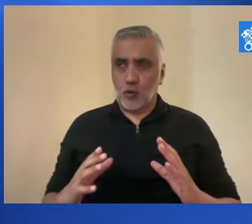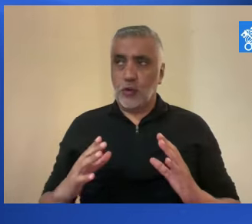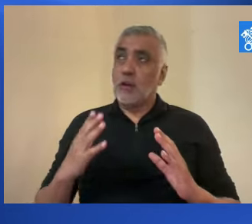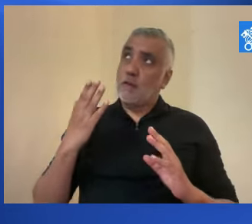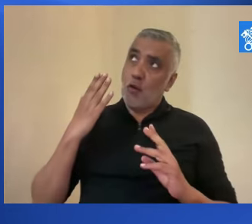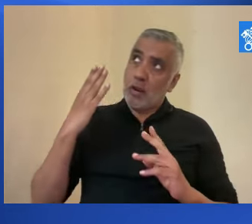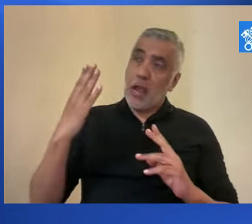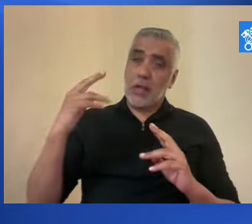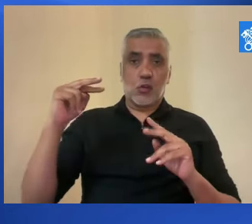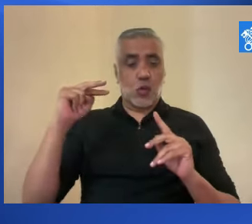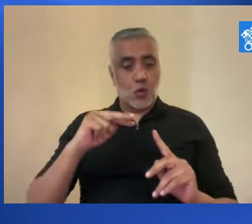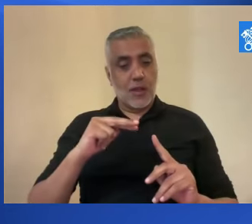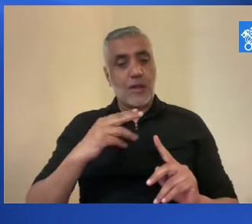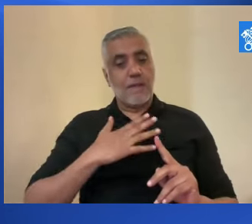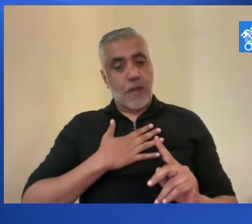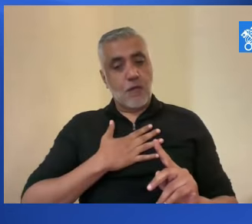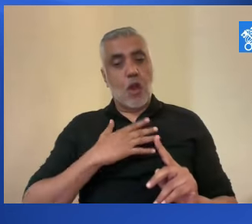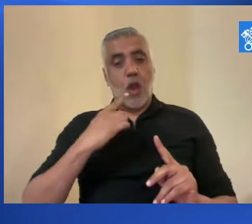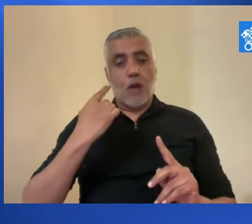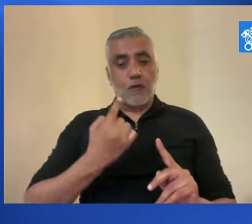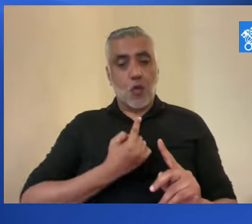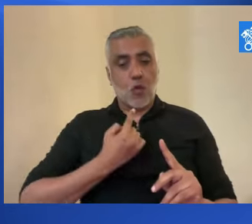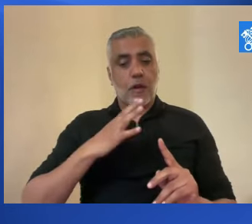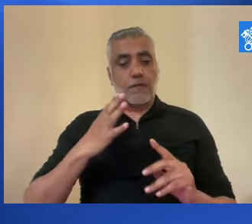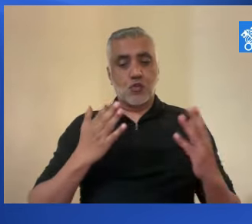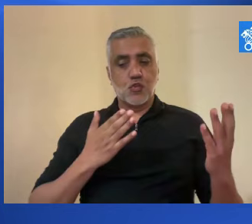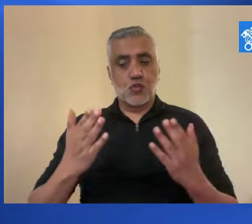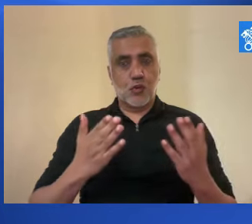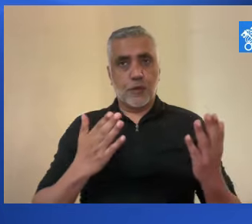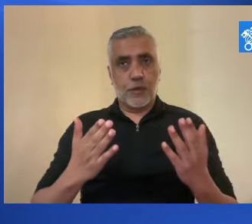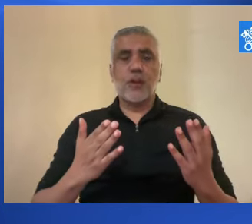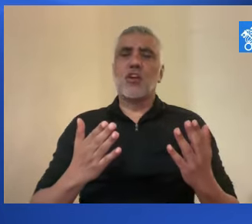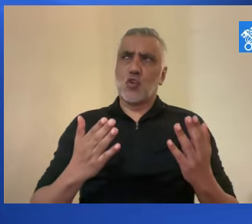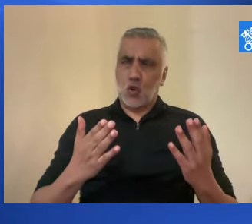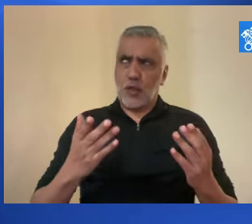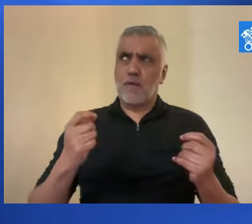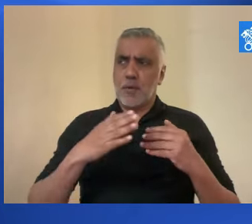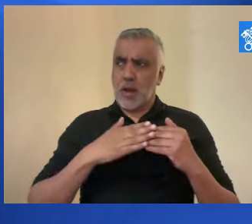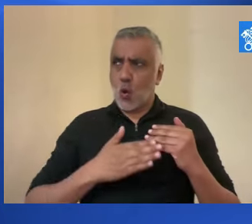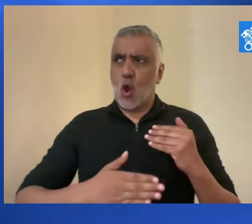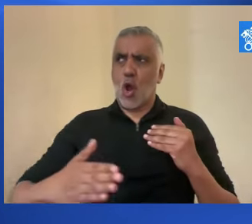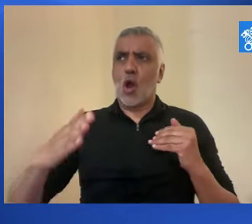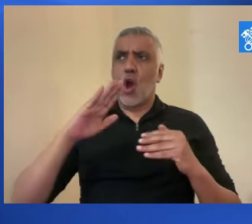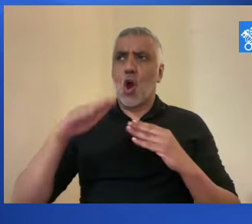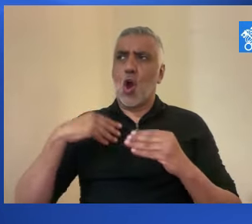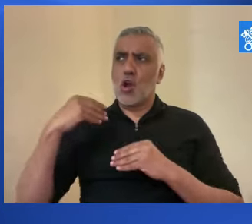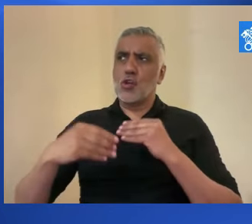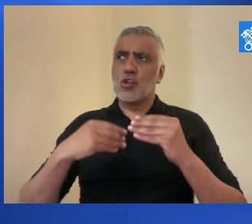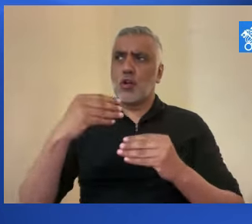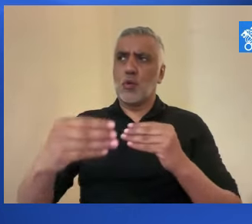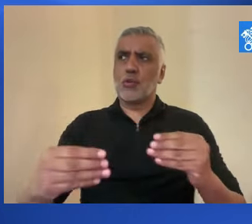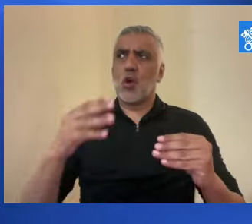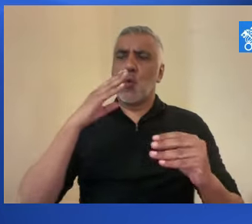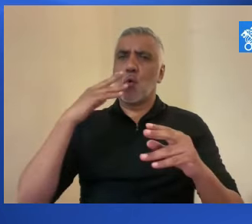servant. Surely, from now on, all generations will call me blessed." The word of the